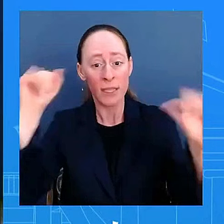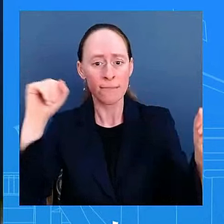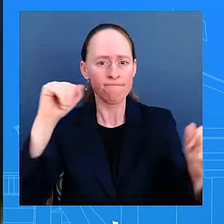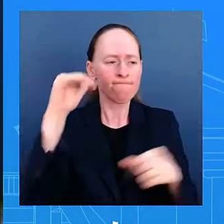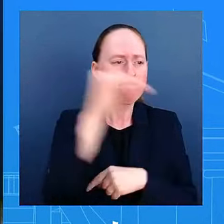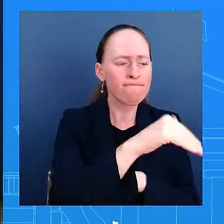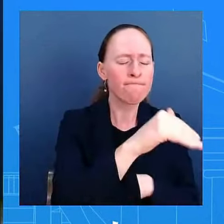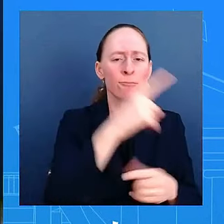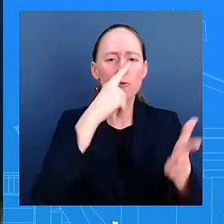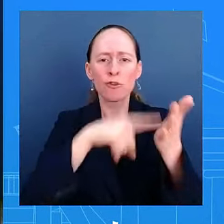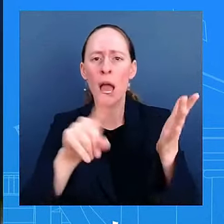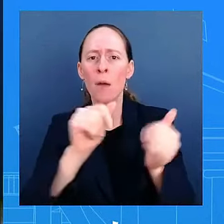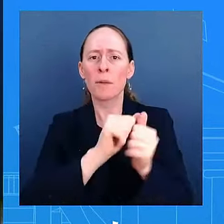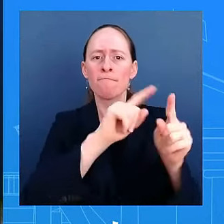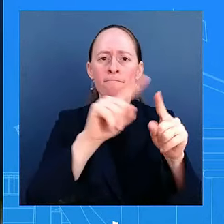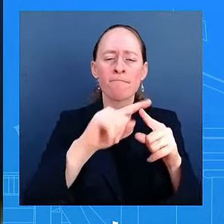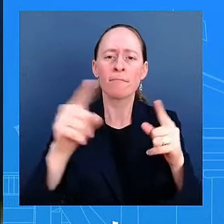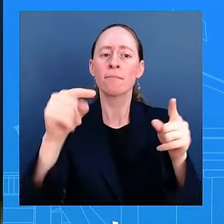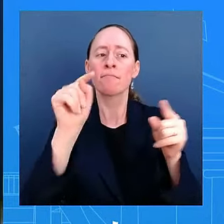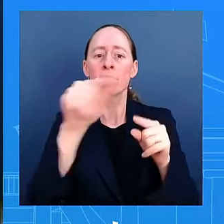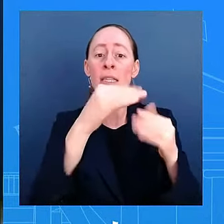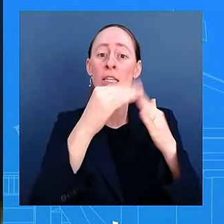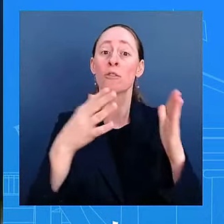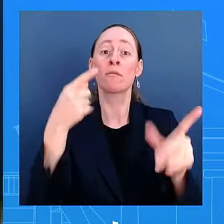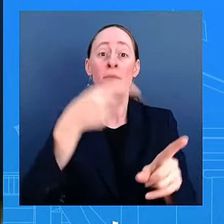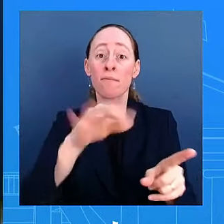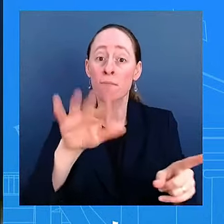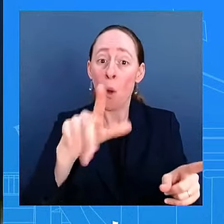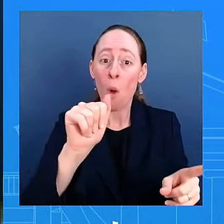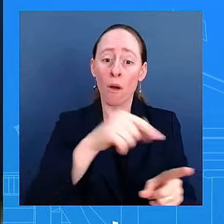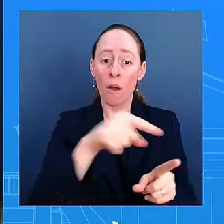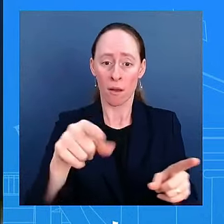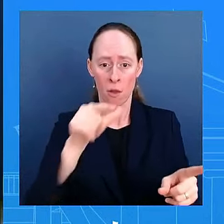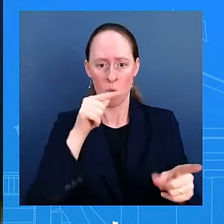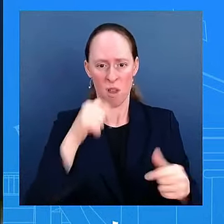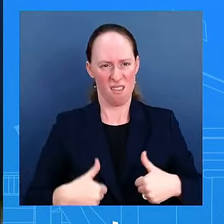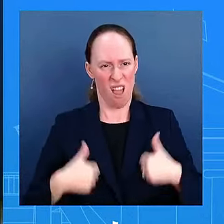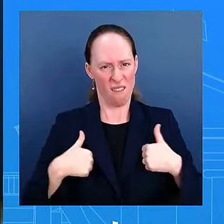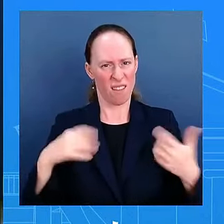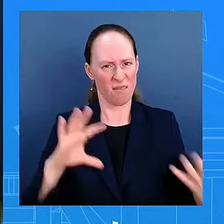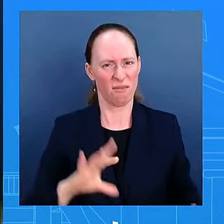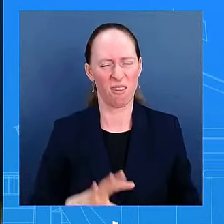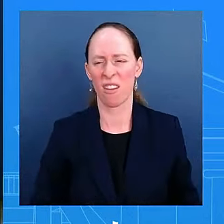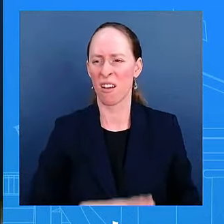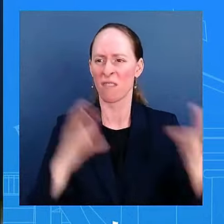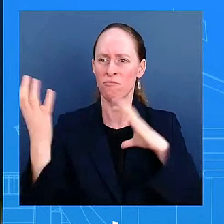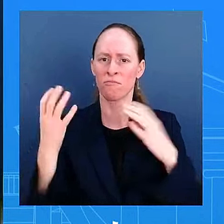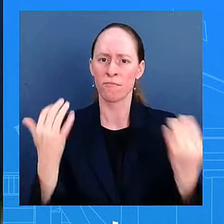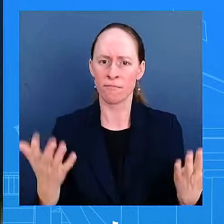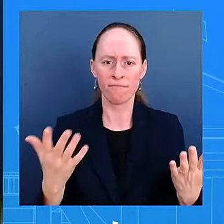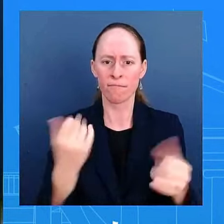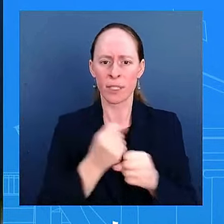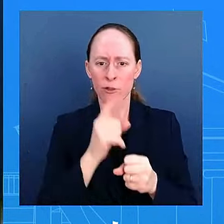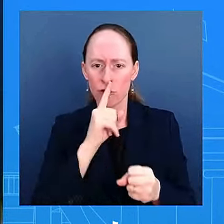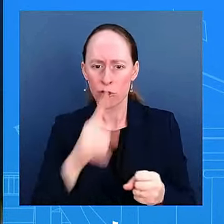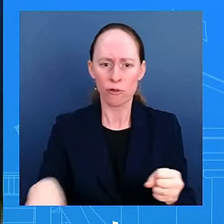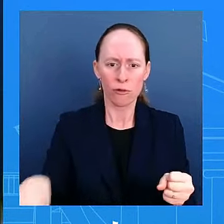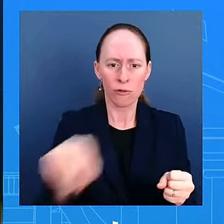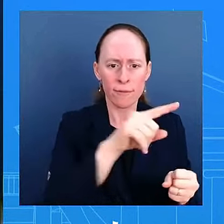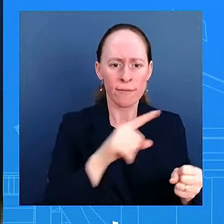Americans, people on the ground who have been affected by this hurricane, this most recent hurricane, Hurricane Milton, they have what they need on the ground.